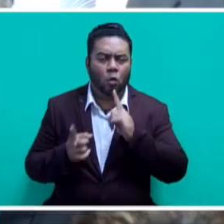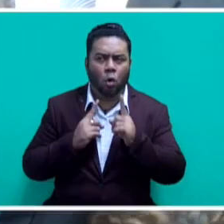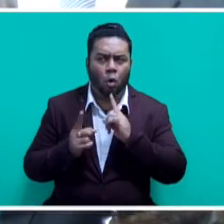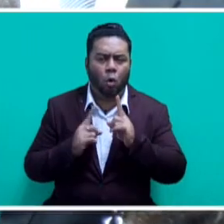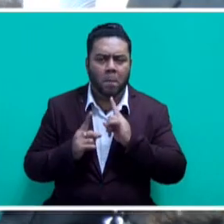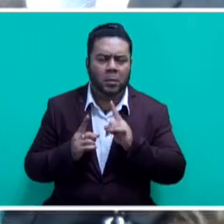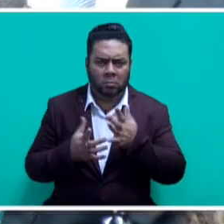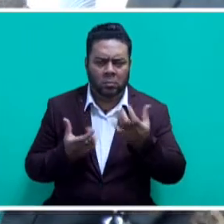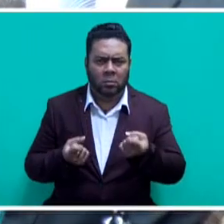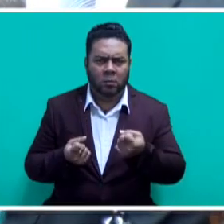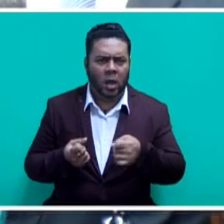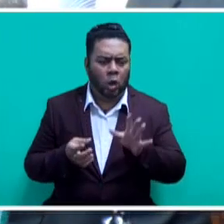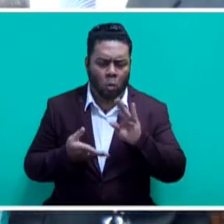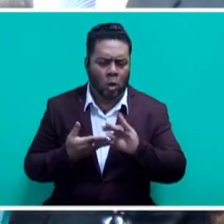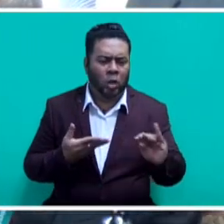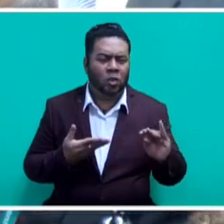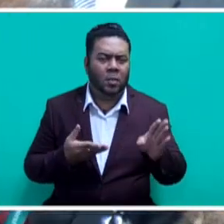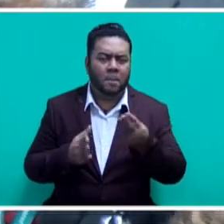no allocation in the budget.